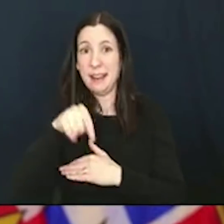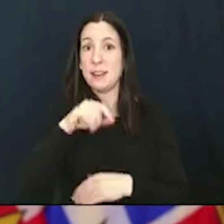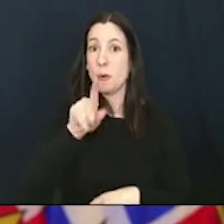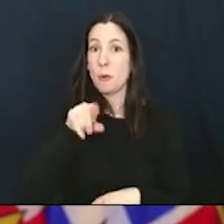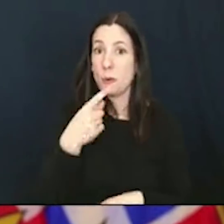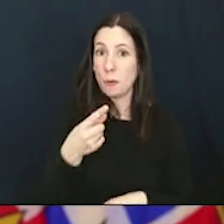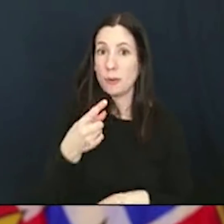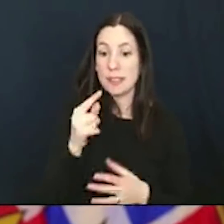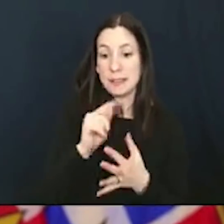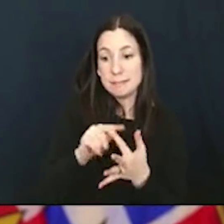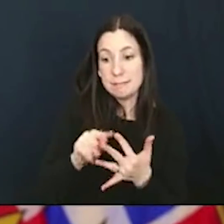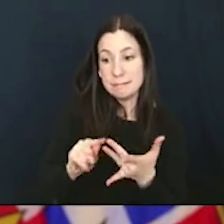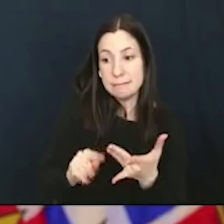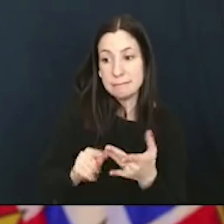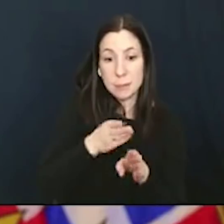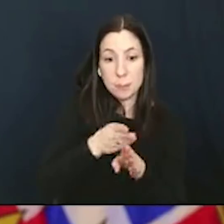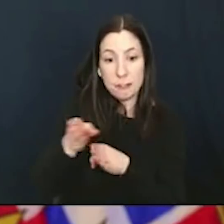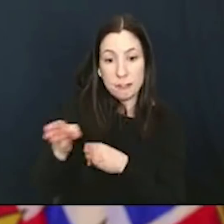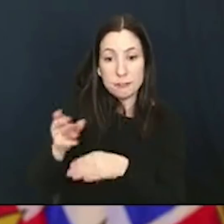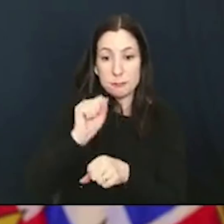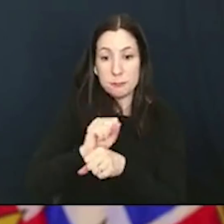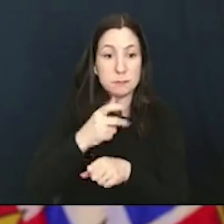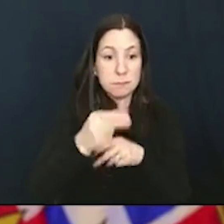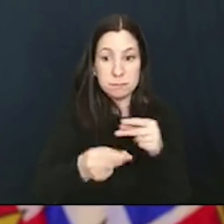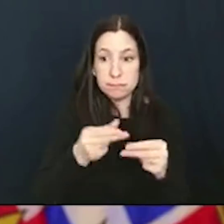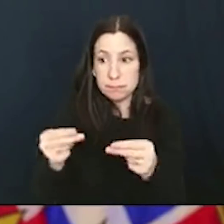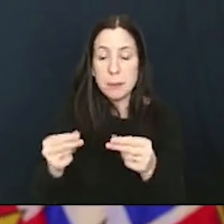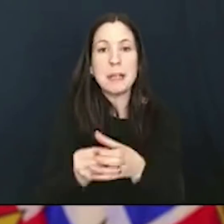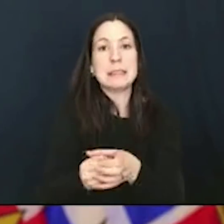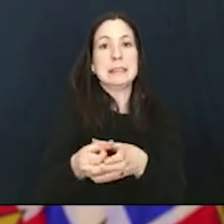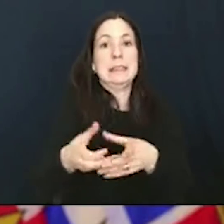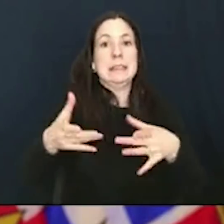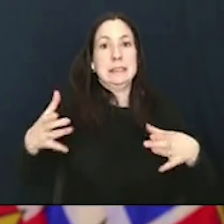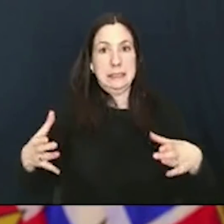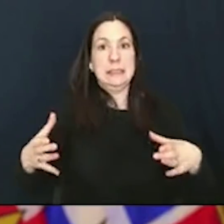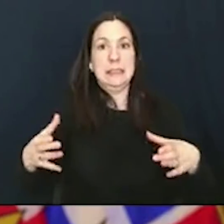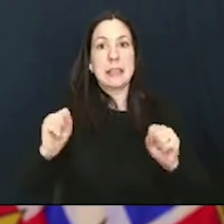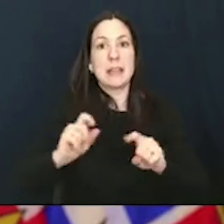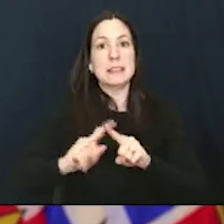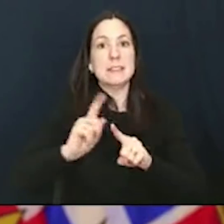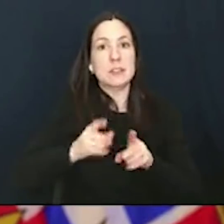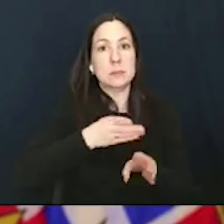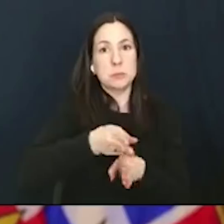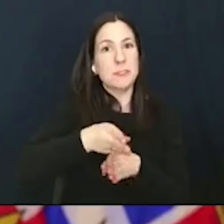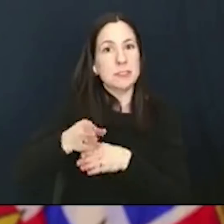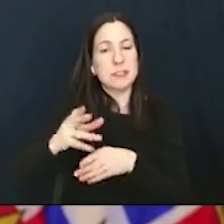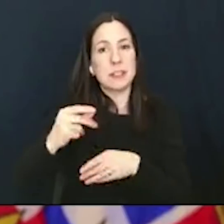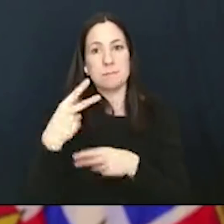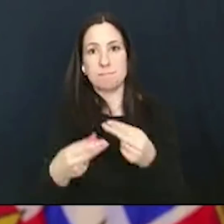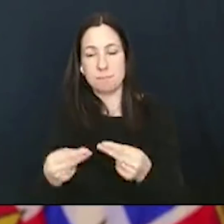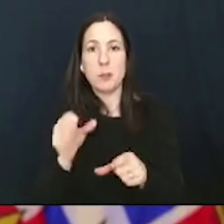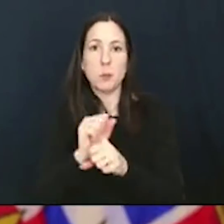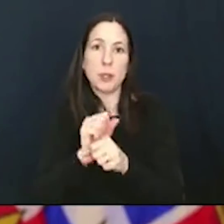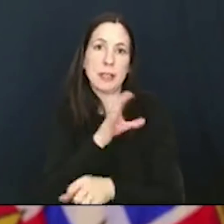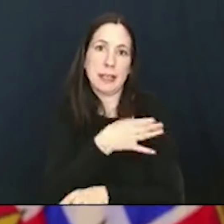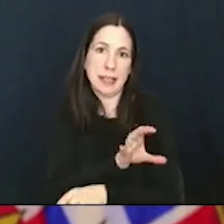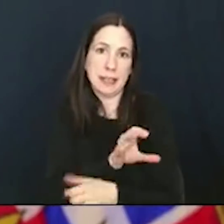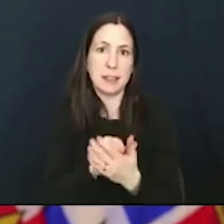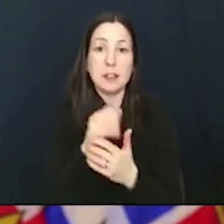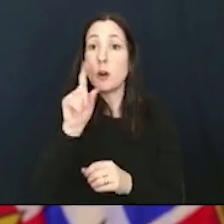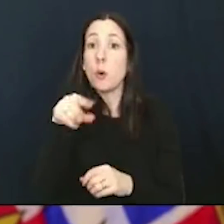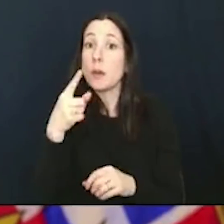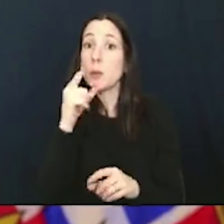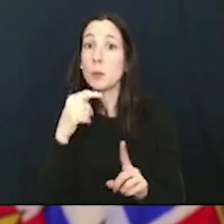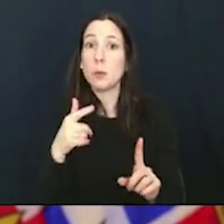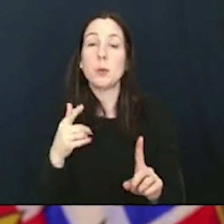able to recruit people to work over time in these clinics to provide different functions. So there's a whole lot of things that go